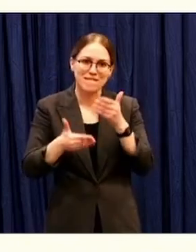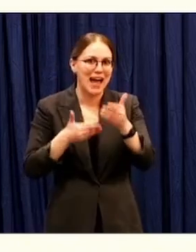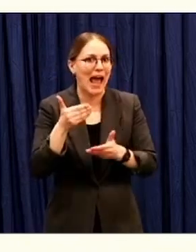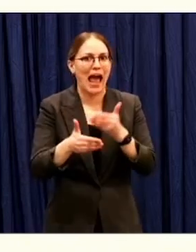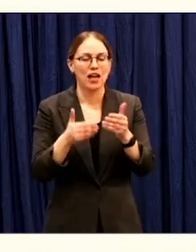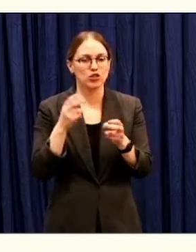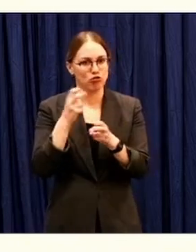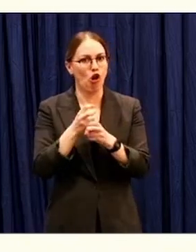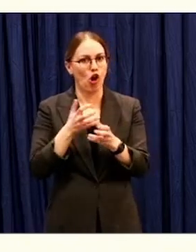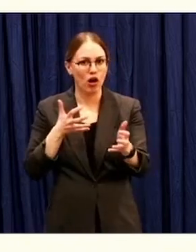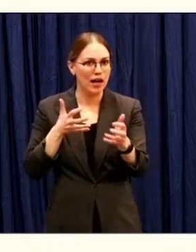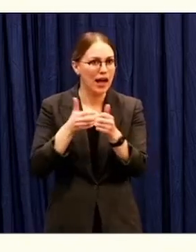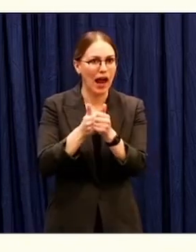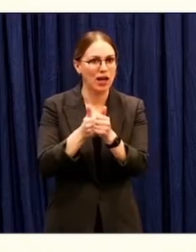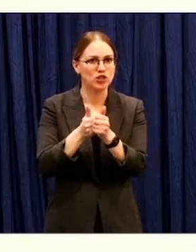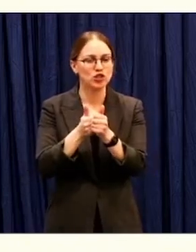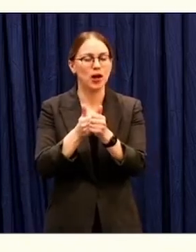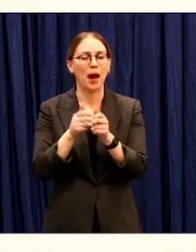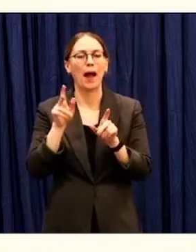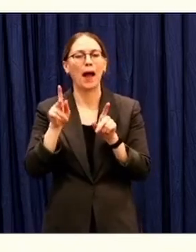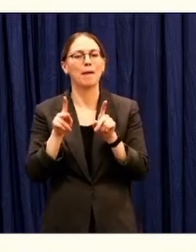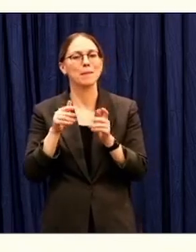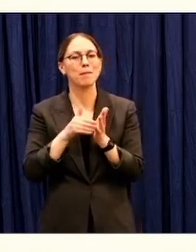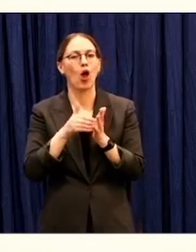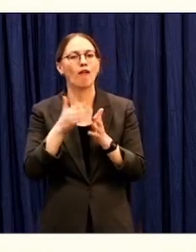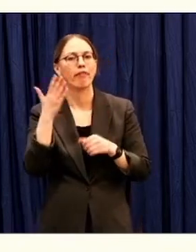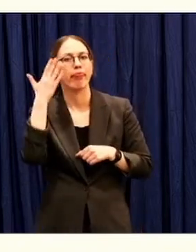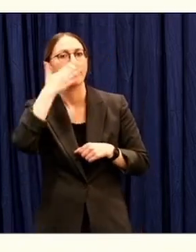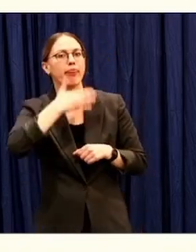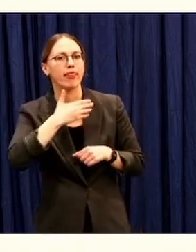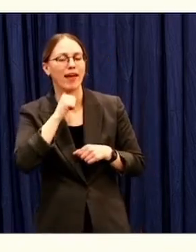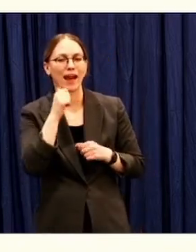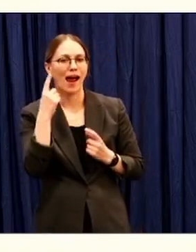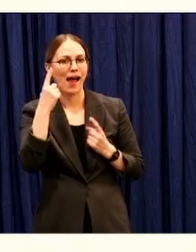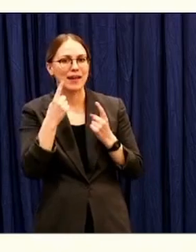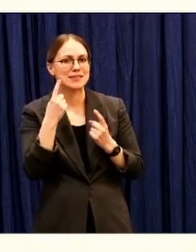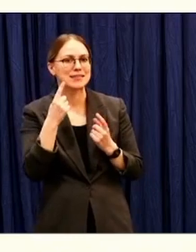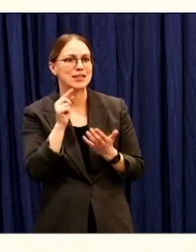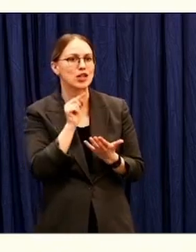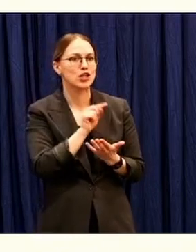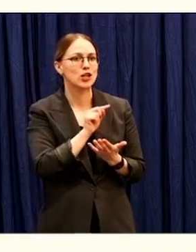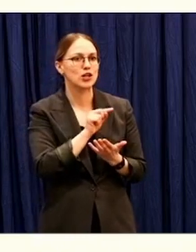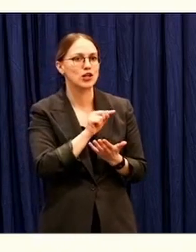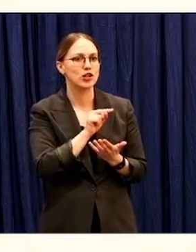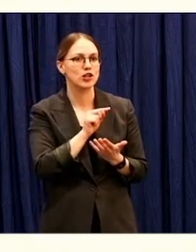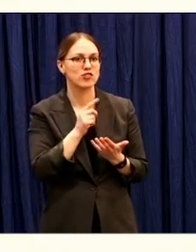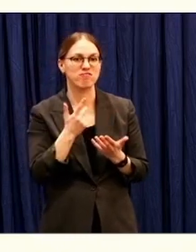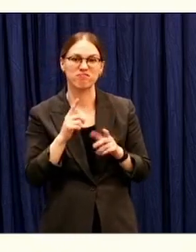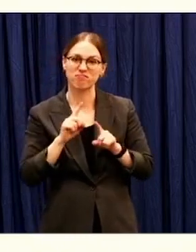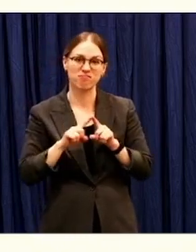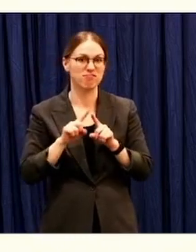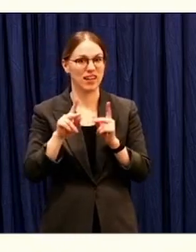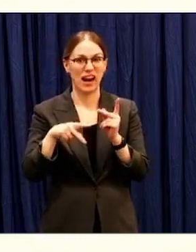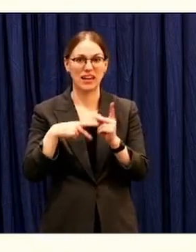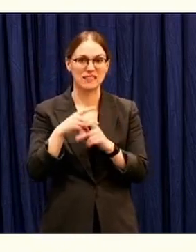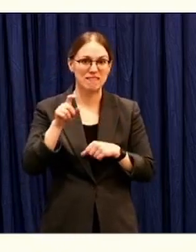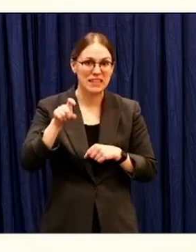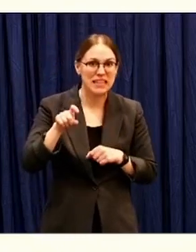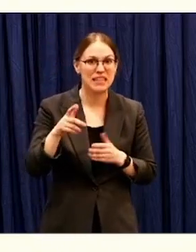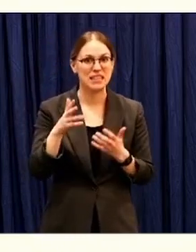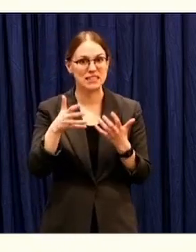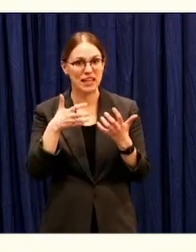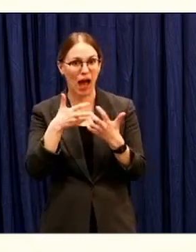up that I don't think people are stopping to consider all kinds of different needs and